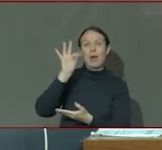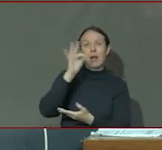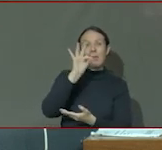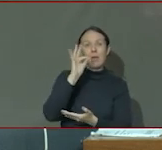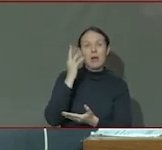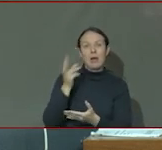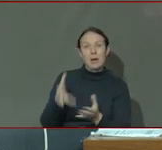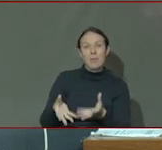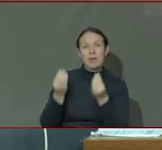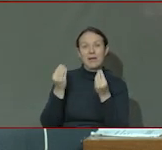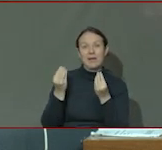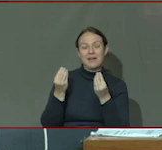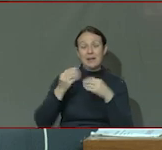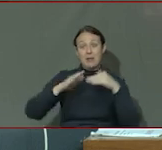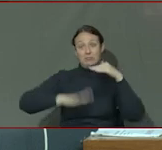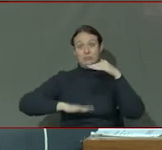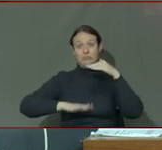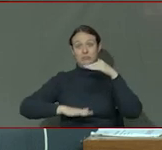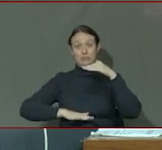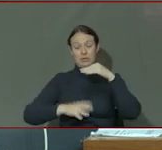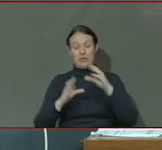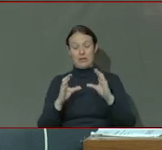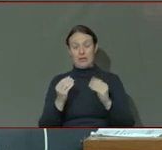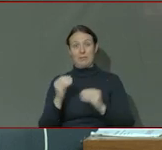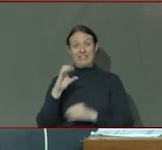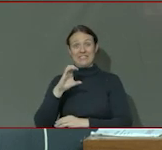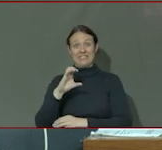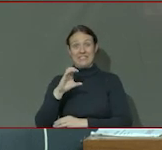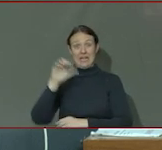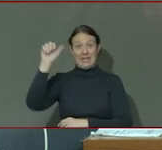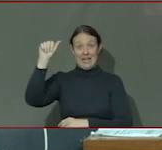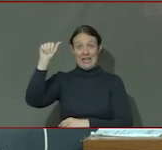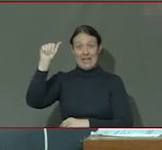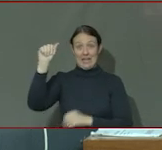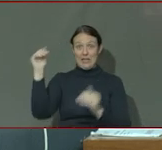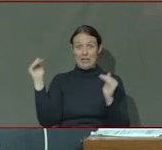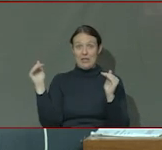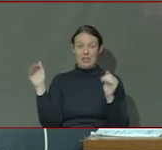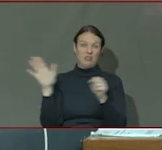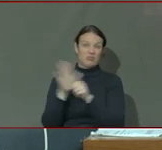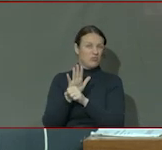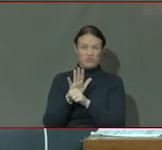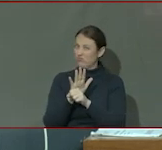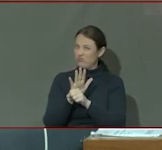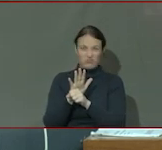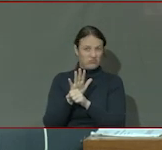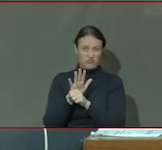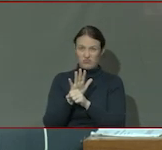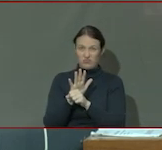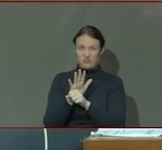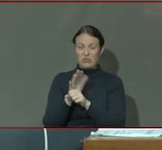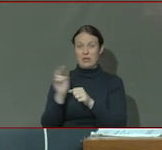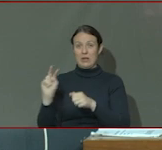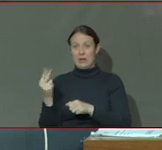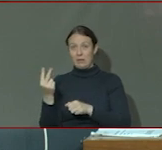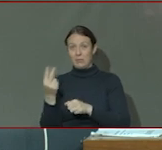And then look at the bottom one. Number C. Number A was incomplete. Number B was co-dominance. But number C is what?